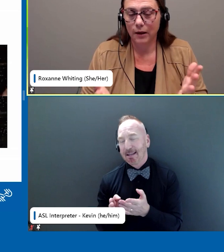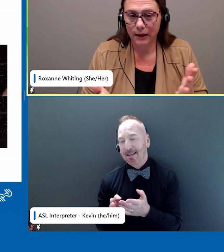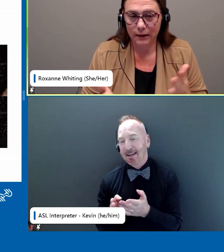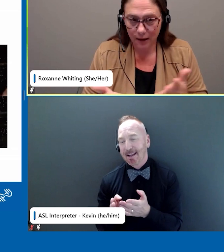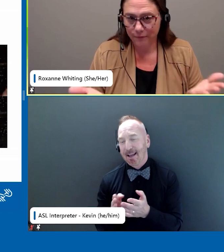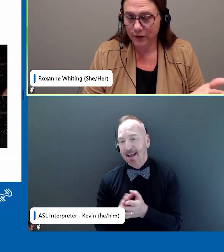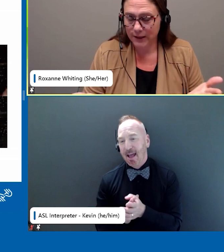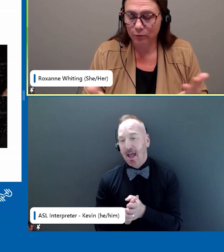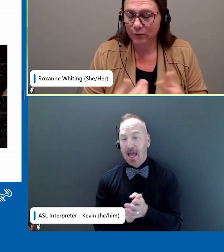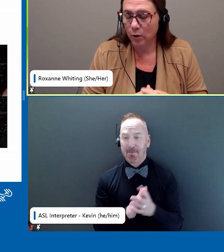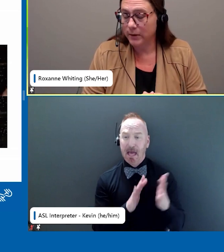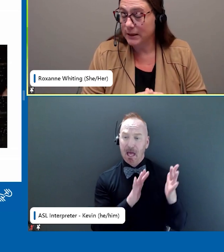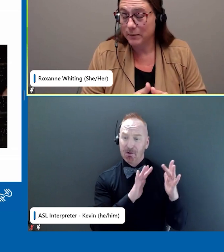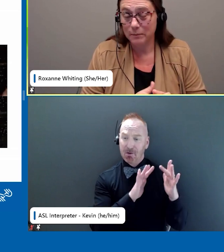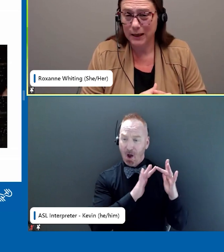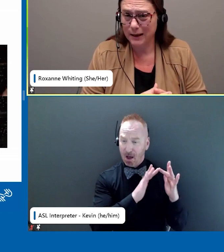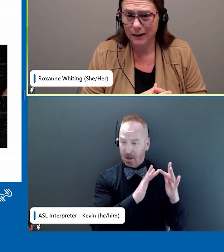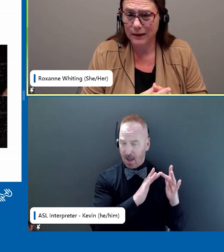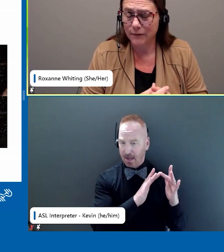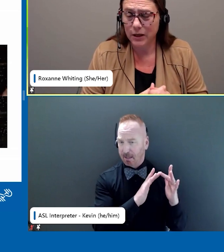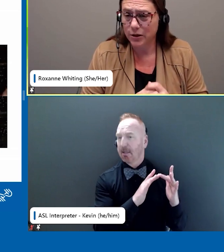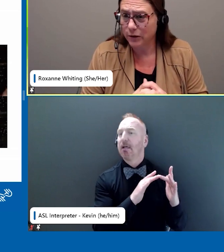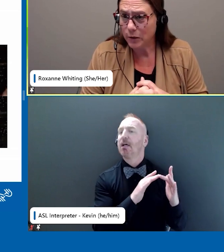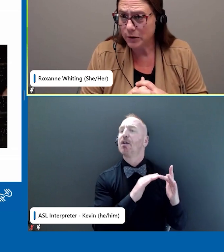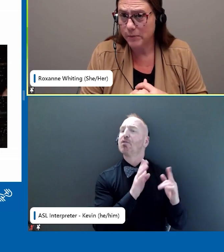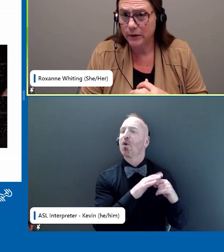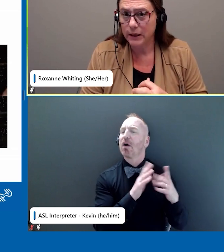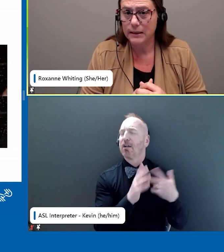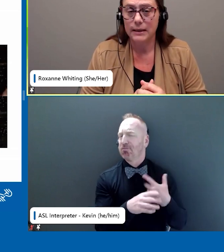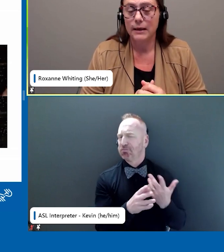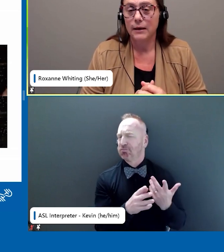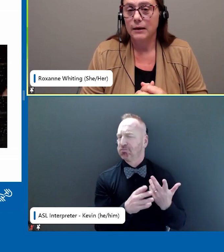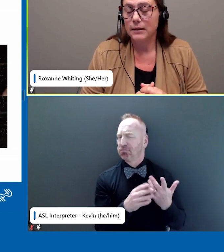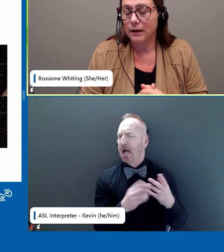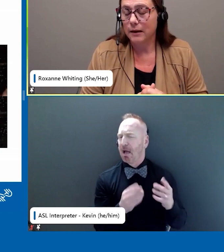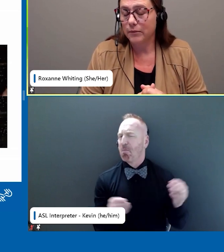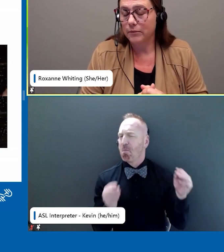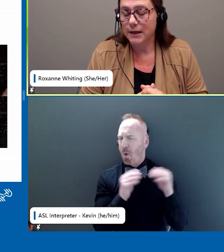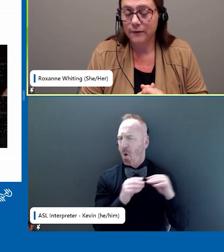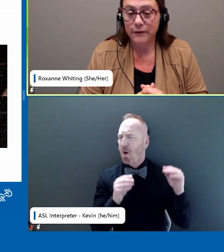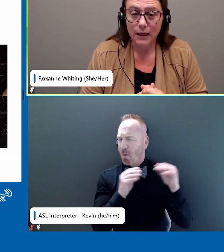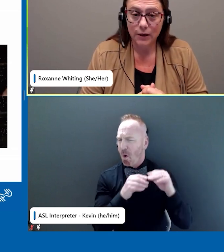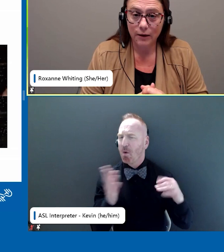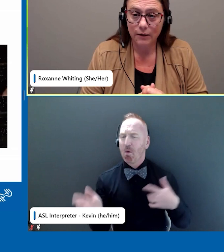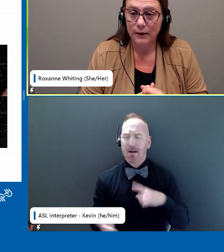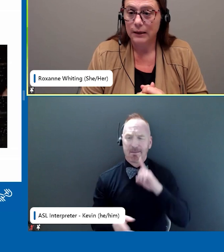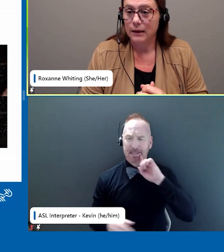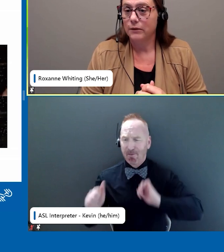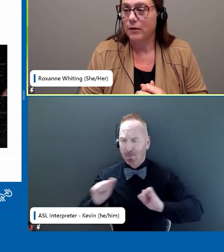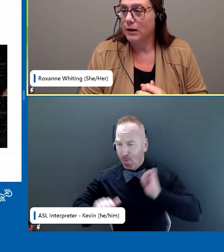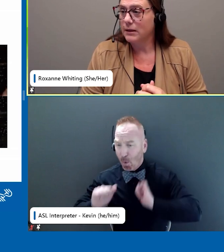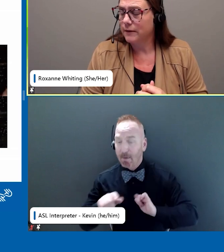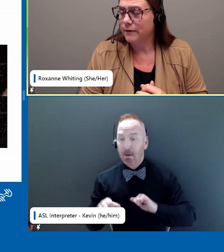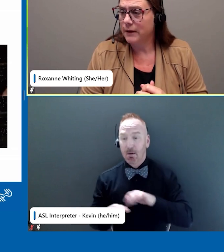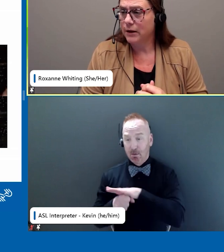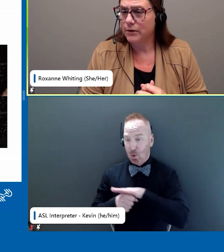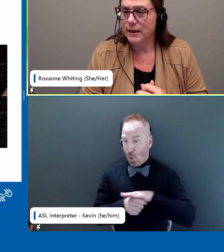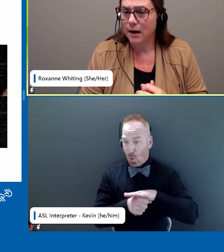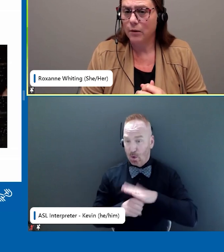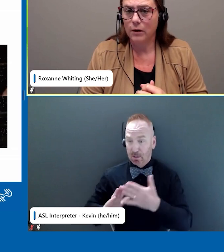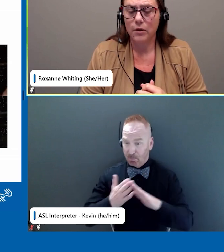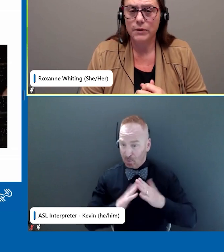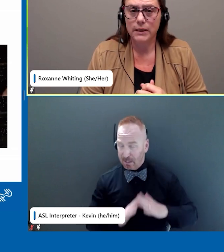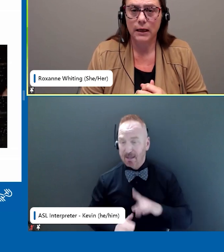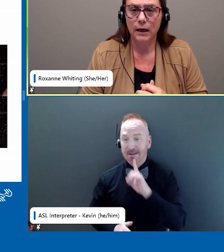now online for deaf performance, but even in your local communities, deaf theater, lots of